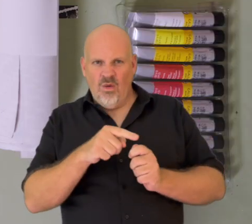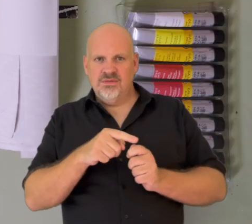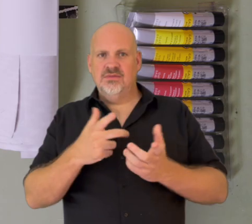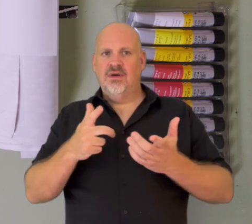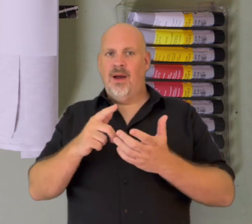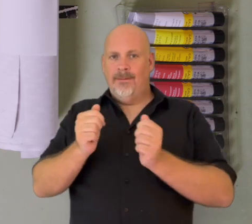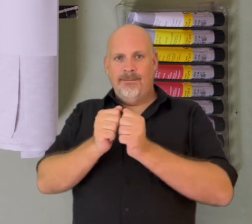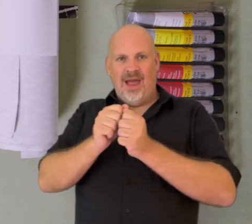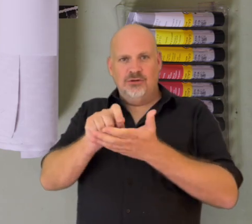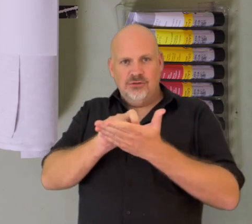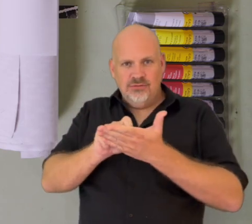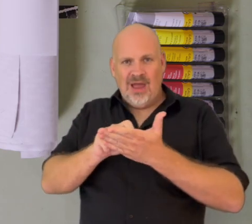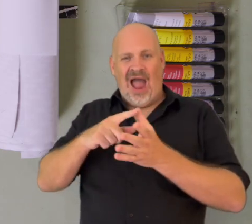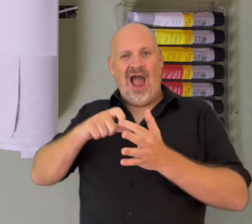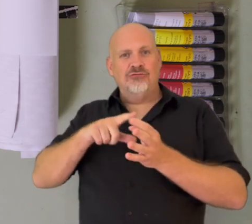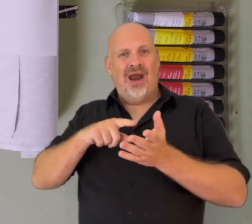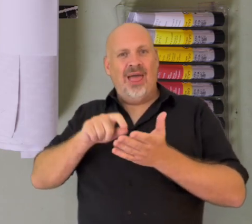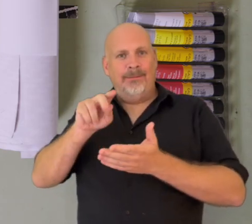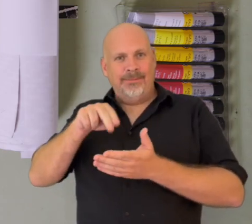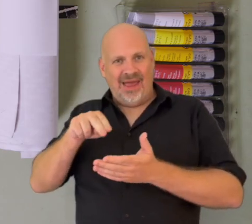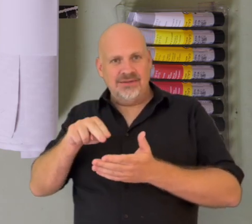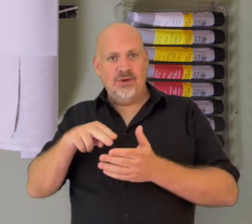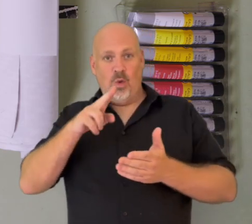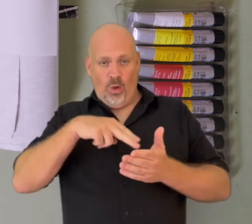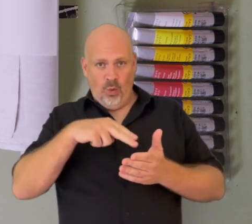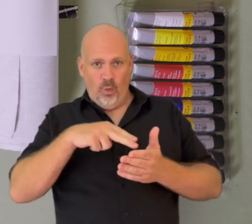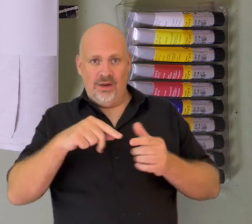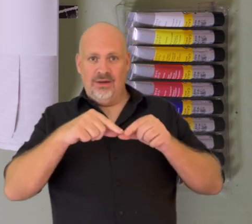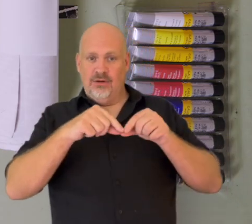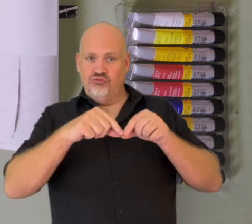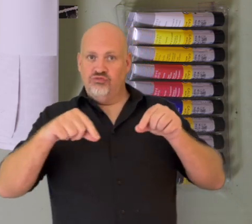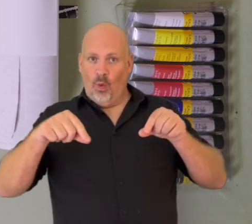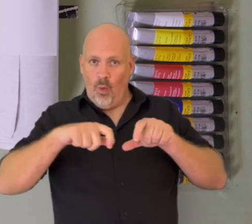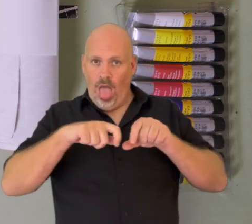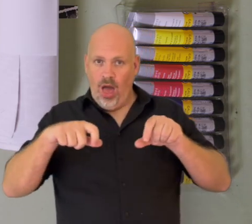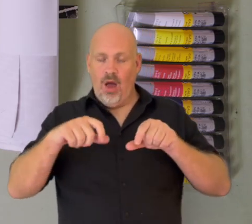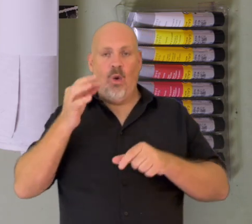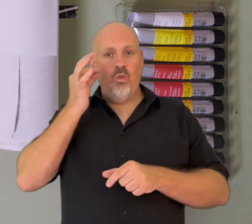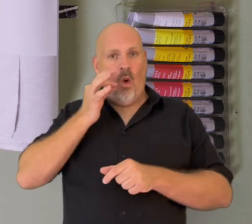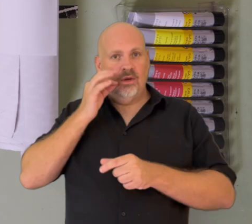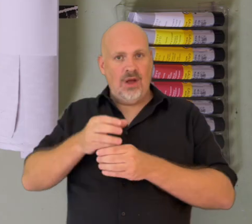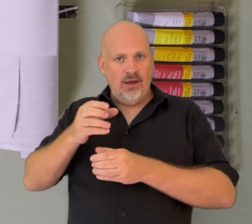paint, brushes, a glue stick, a ruler and a pot of water.